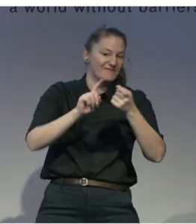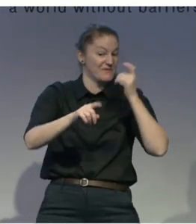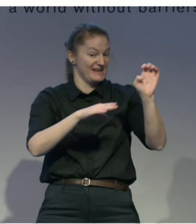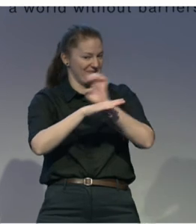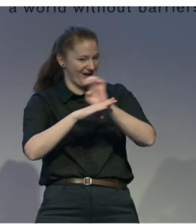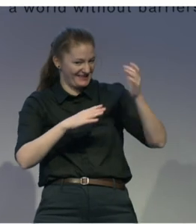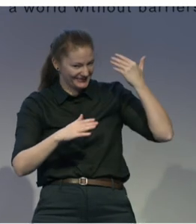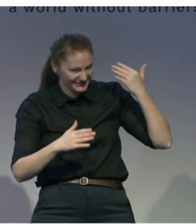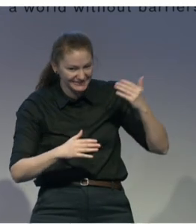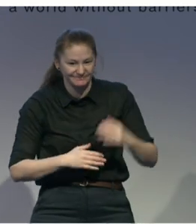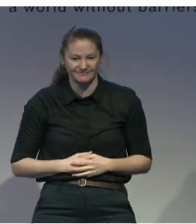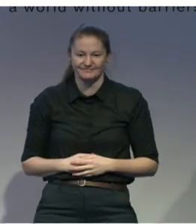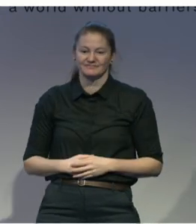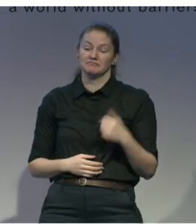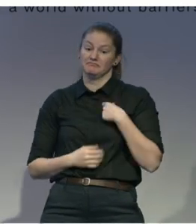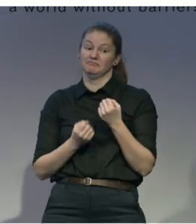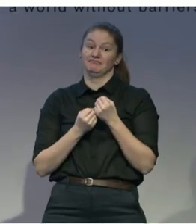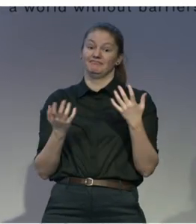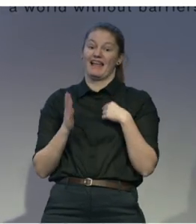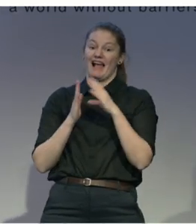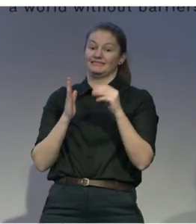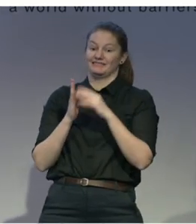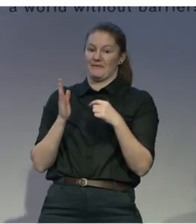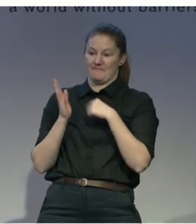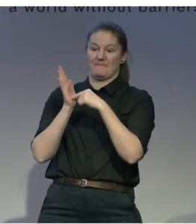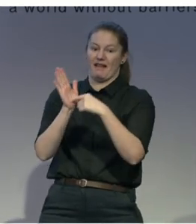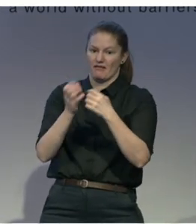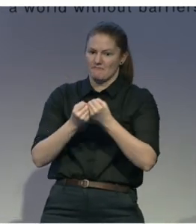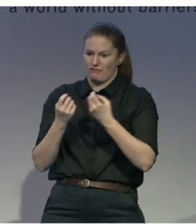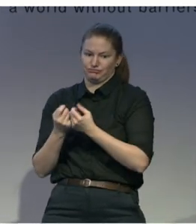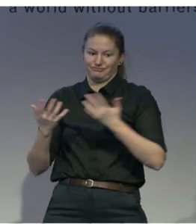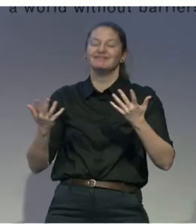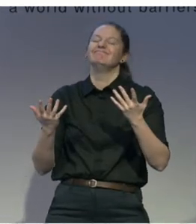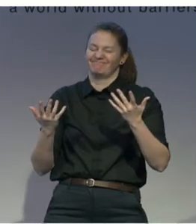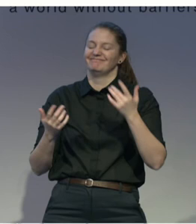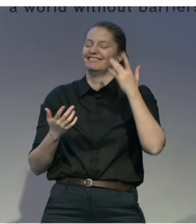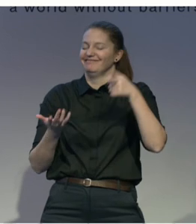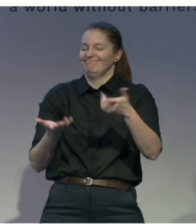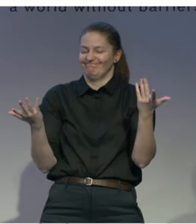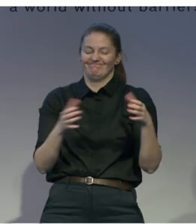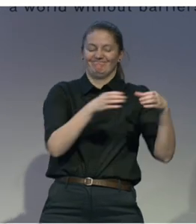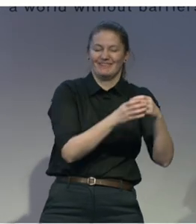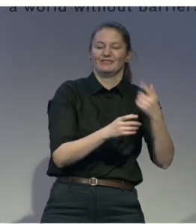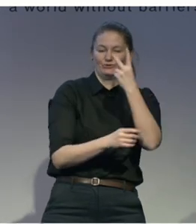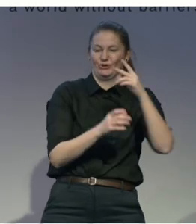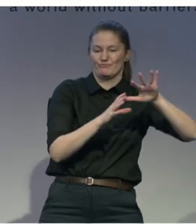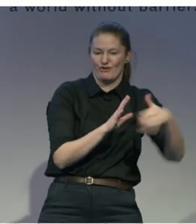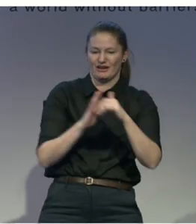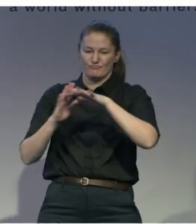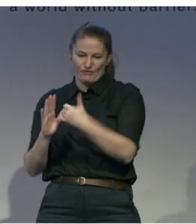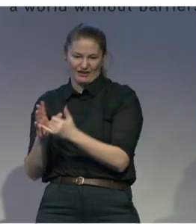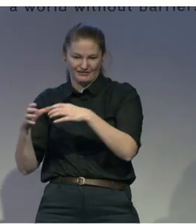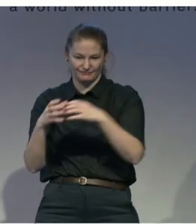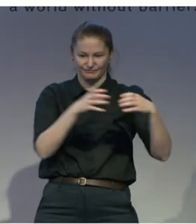of things to show. I'm from FEPAPDEM, one of the five national federations